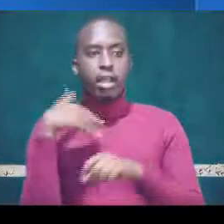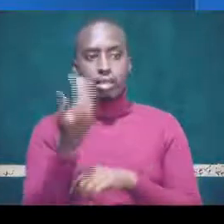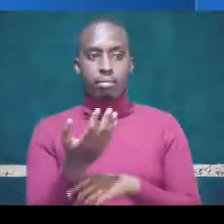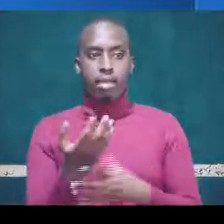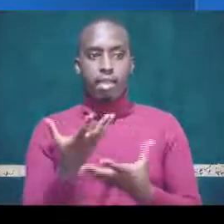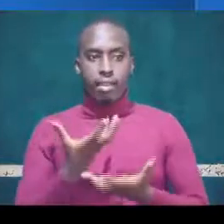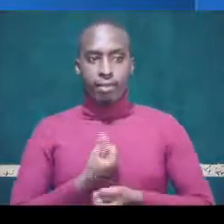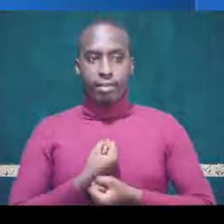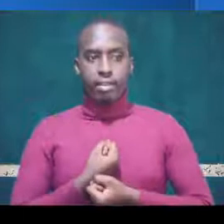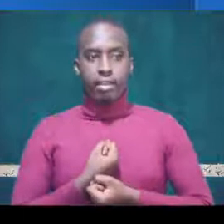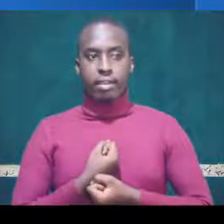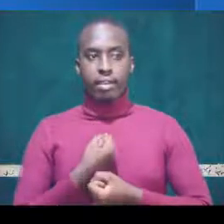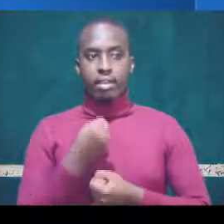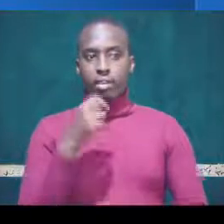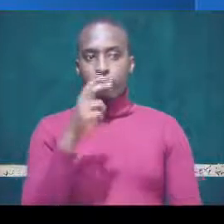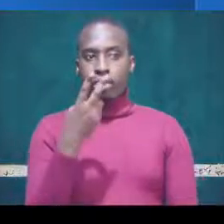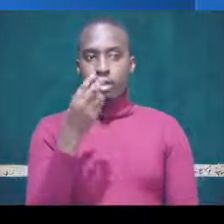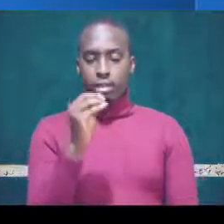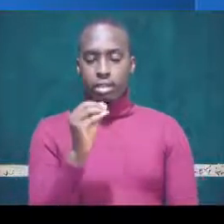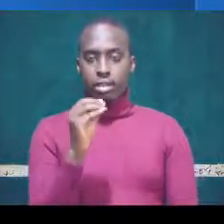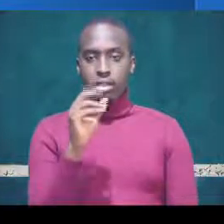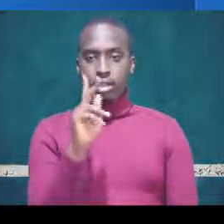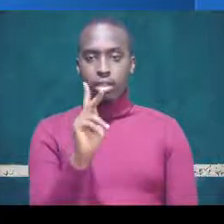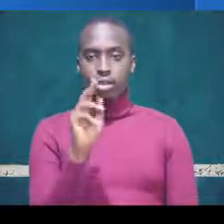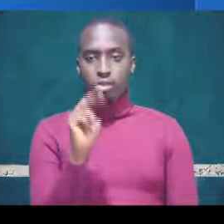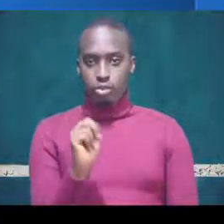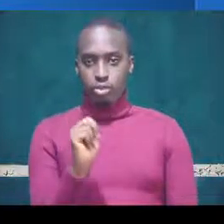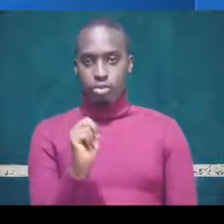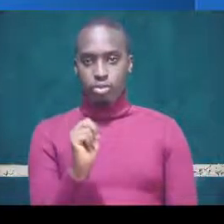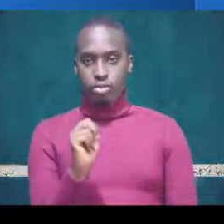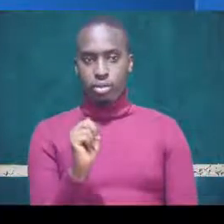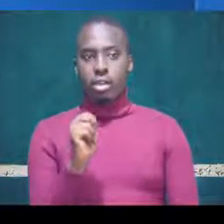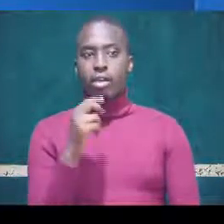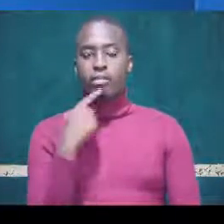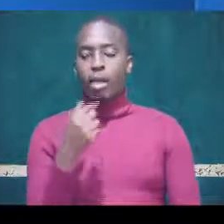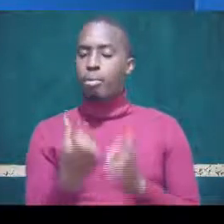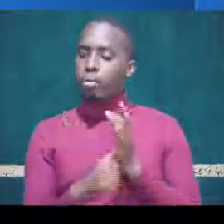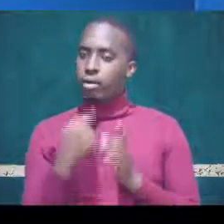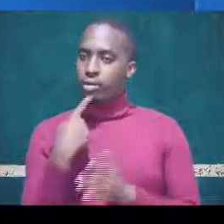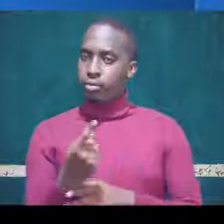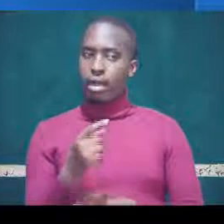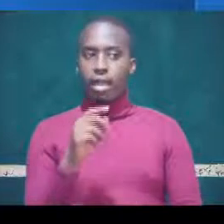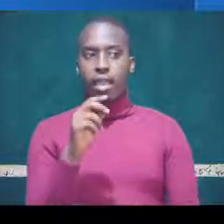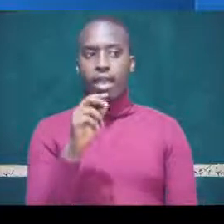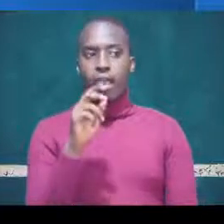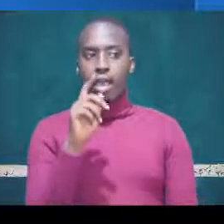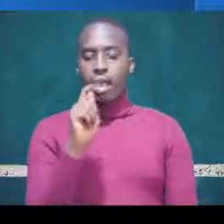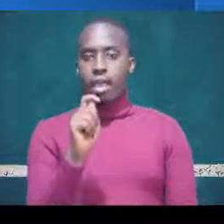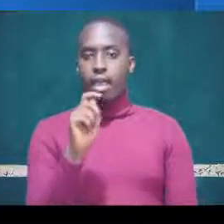exerts a thrust of 20 kilonewtons. Now the problem is thrust.